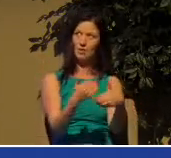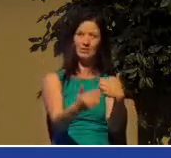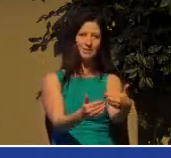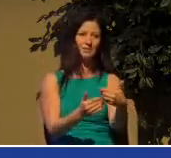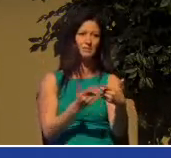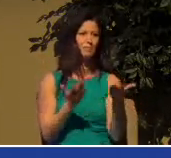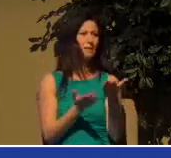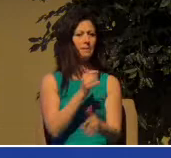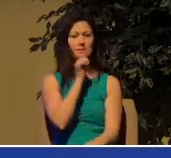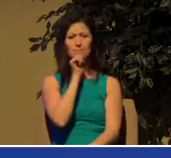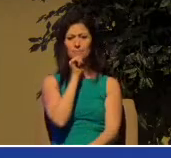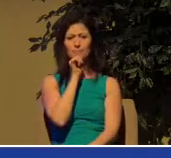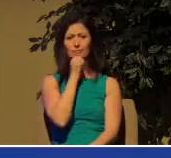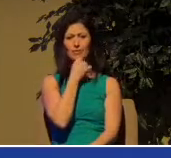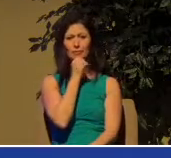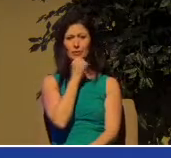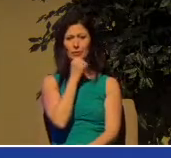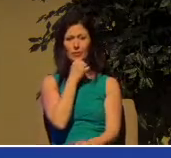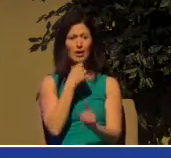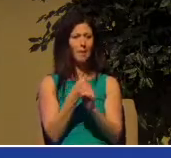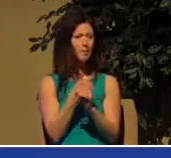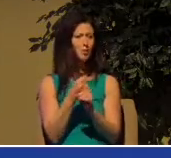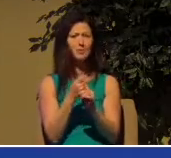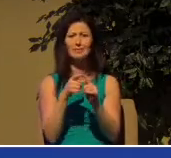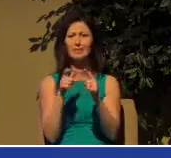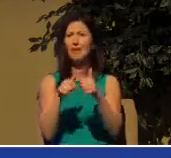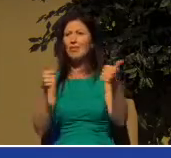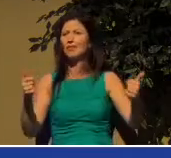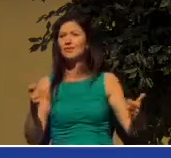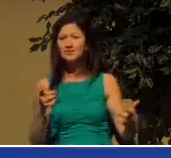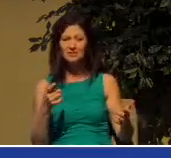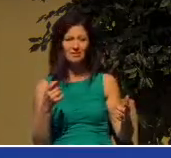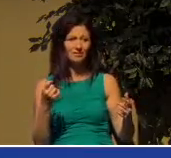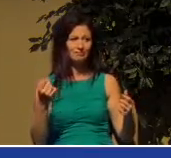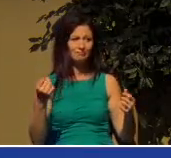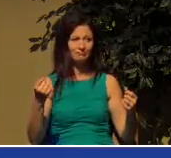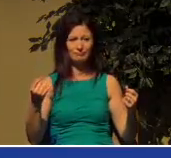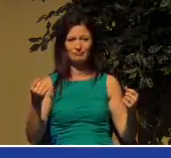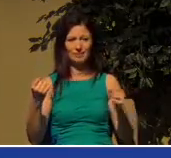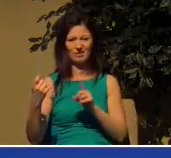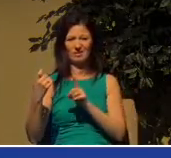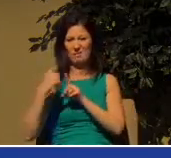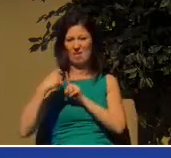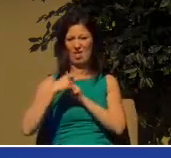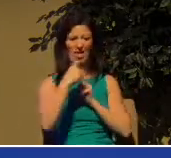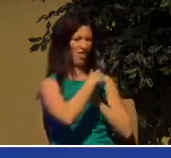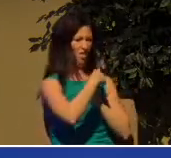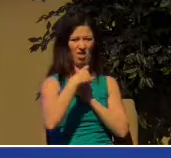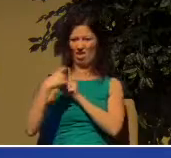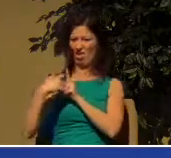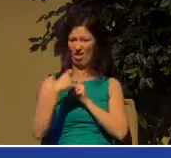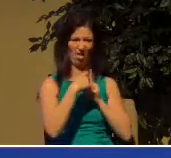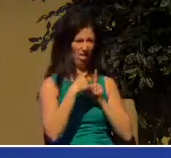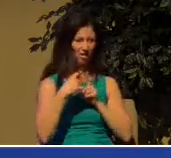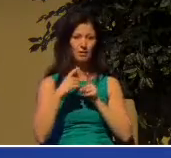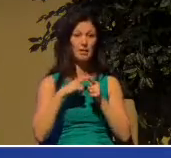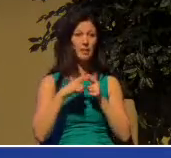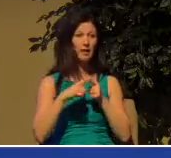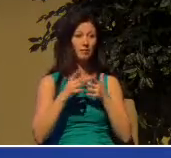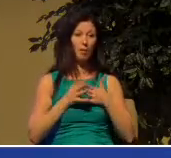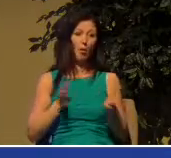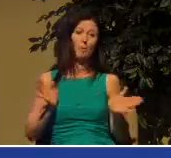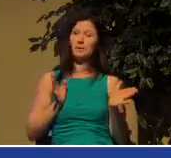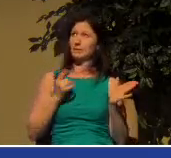suffered abuse at the hands of others, only to discover that we were left hanging high and dry. Isn't